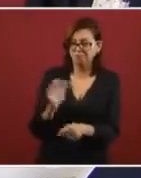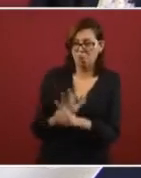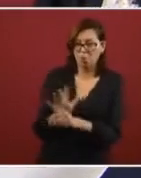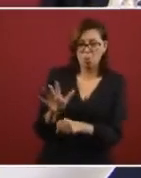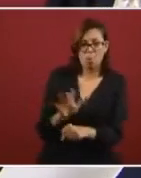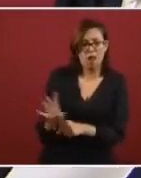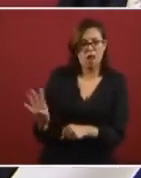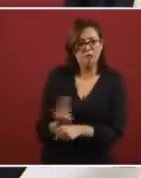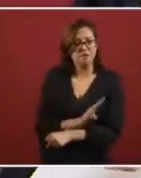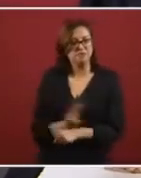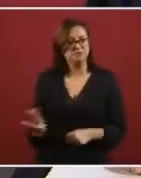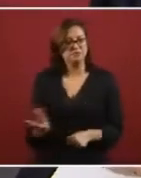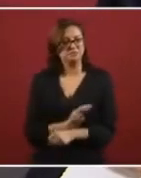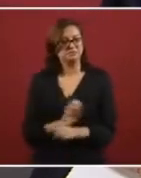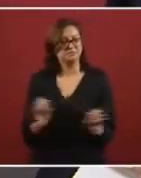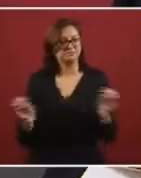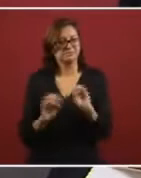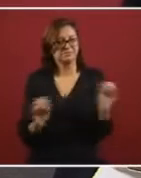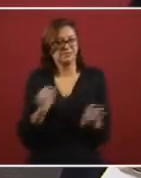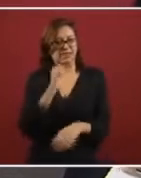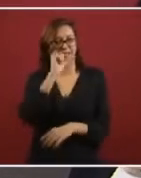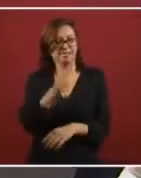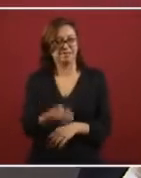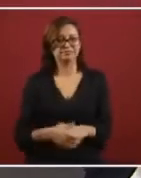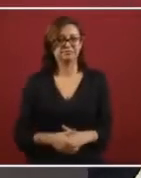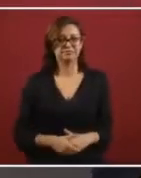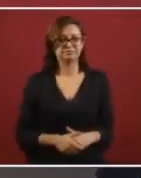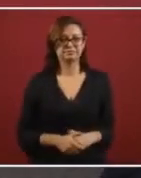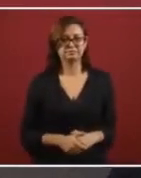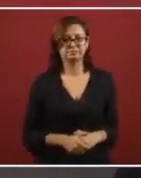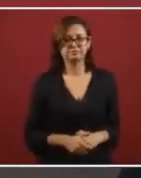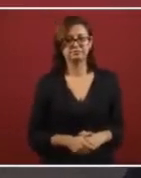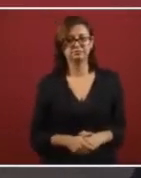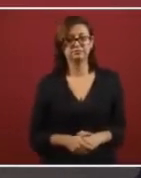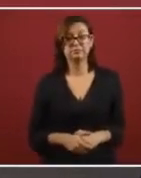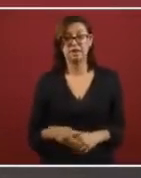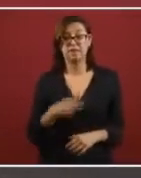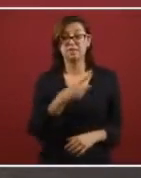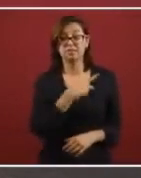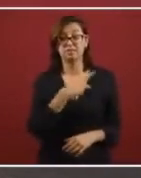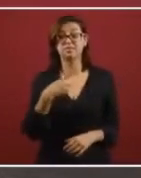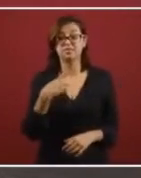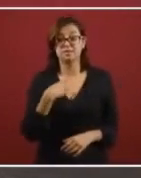without benefits to the public, hacienda or real